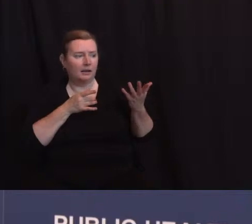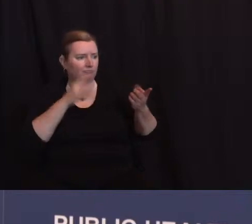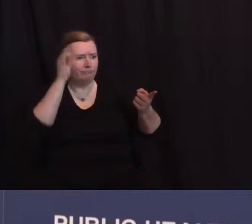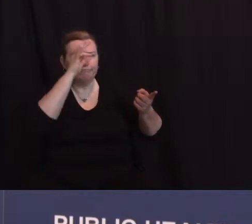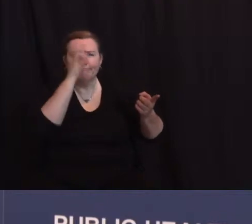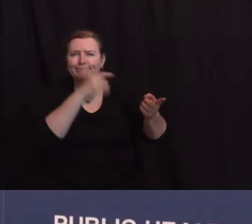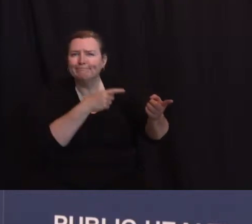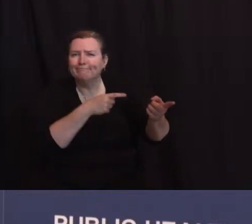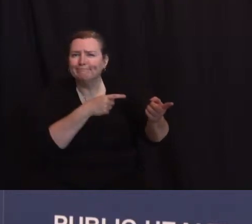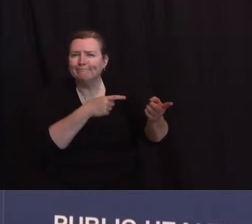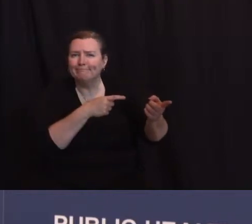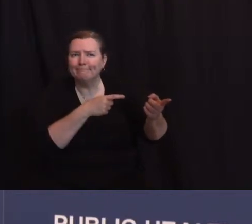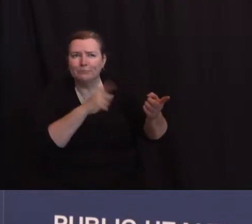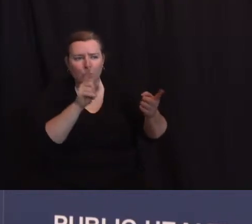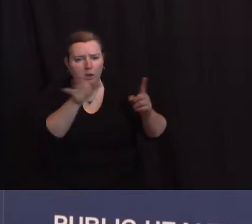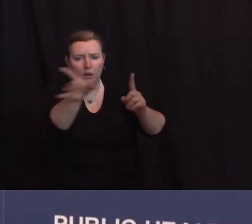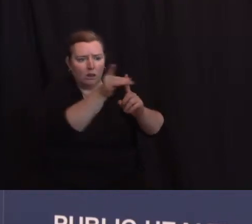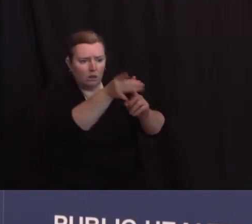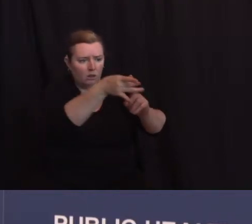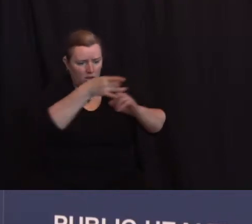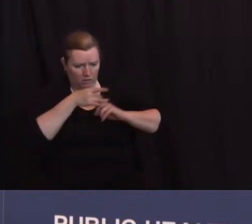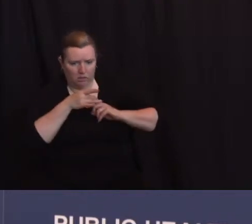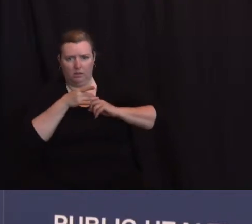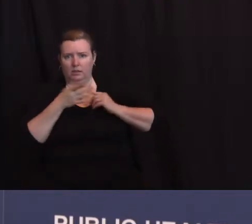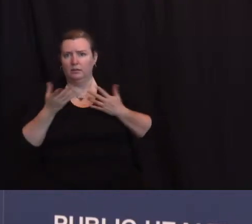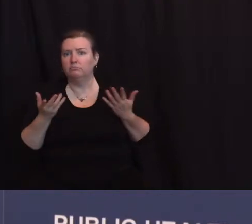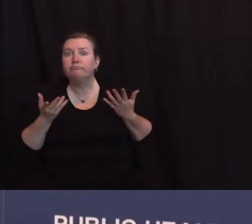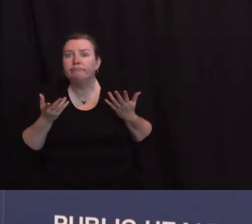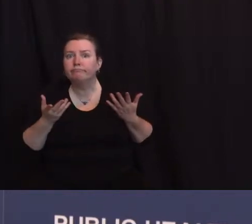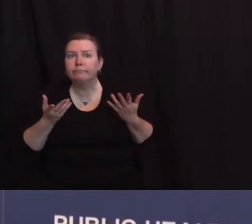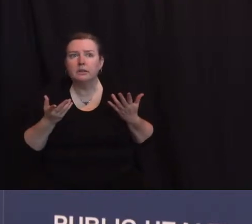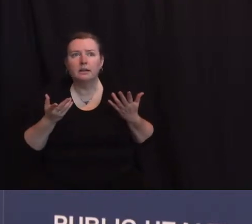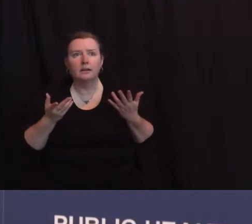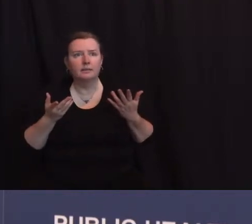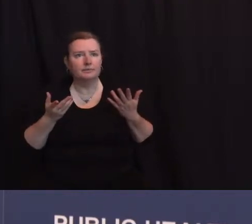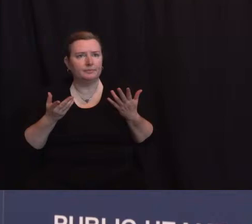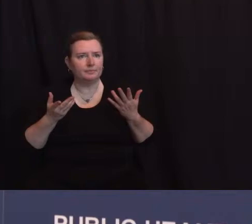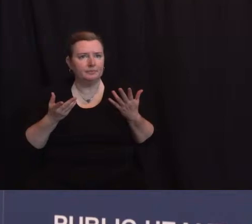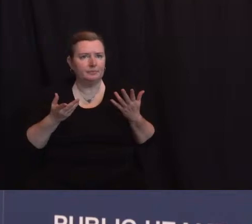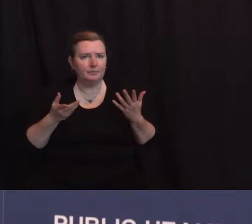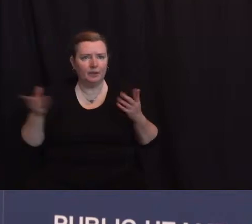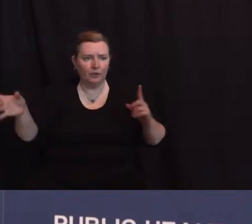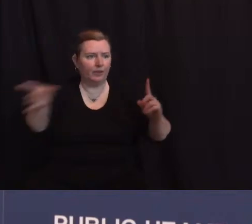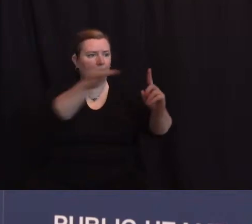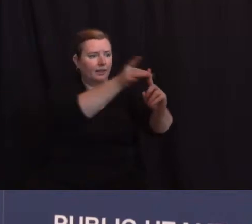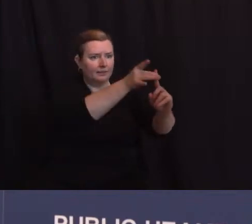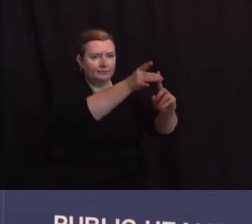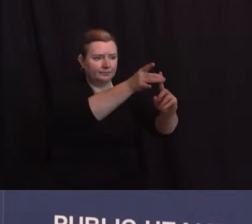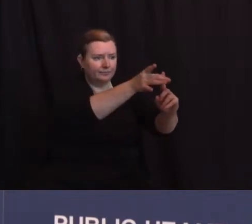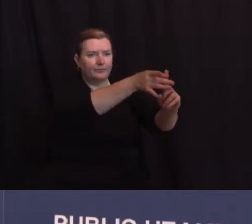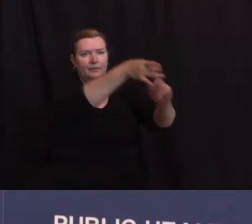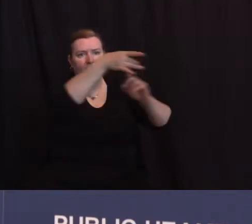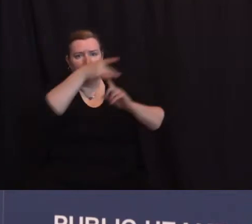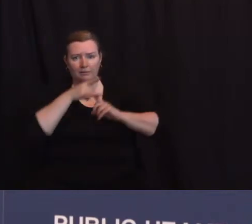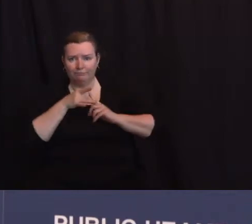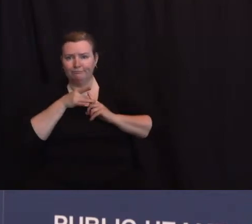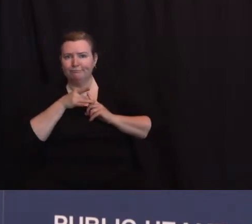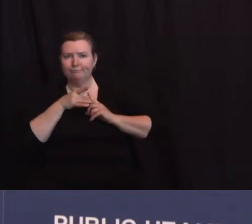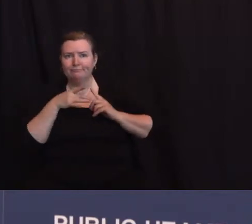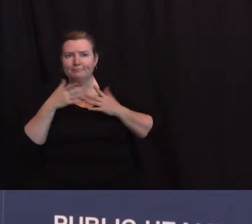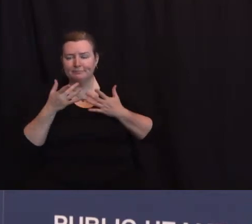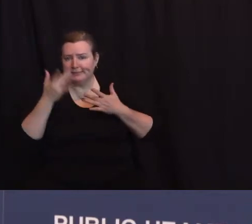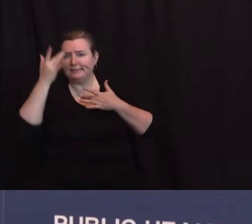else who had mild or no infected symptoms at all, and that person may have then passed it to that person who ended up unfortunately becoming very ill and